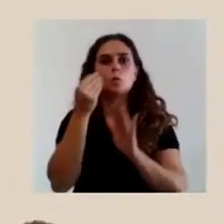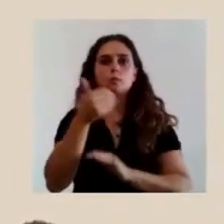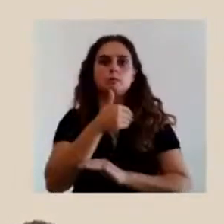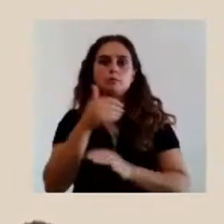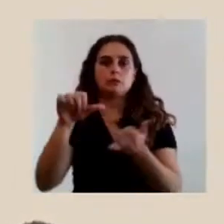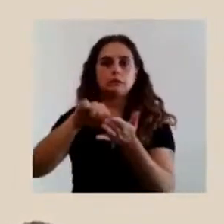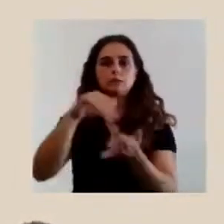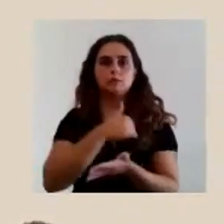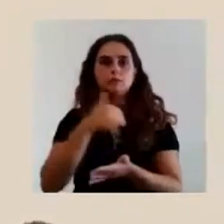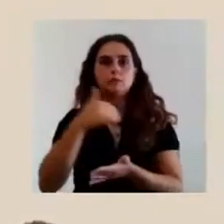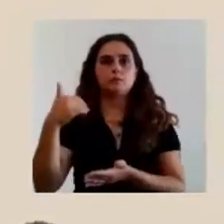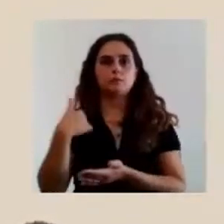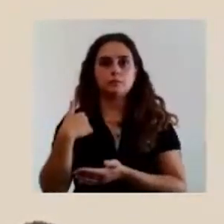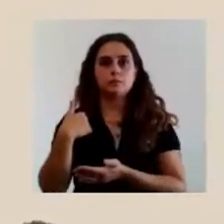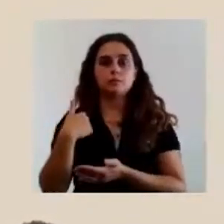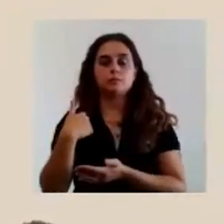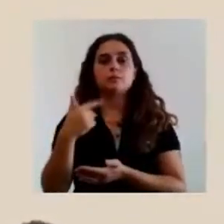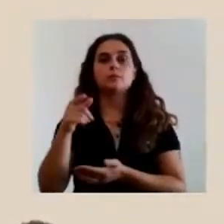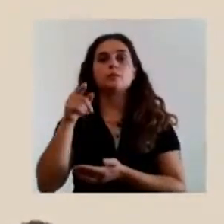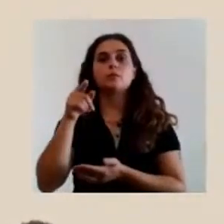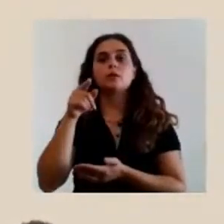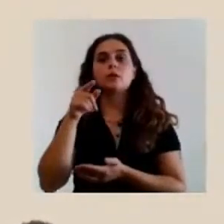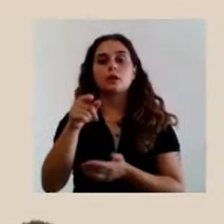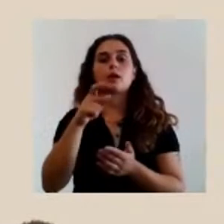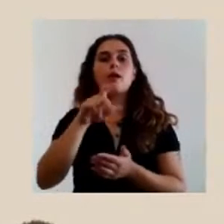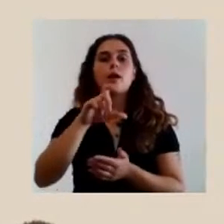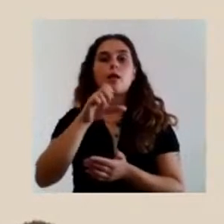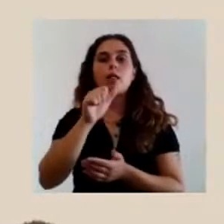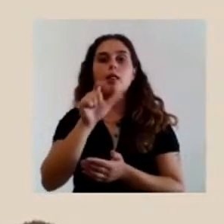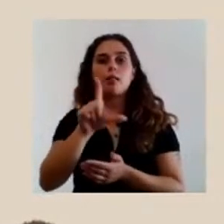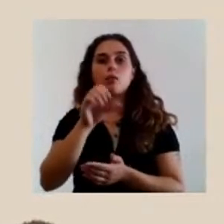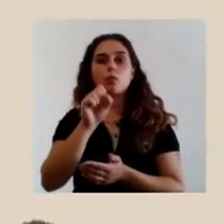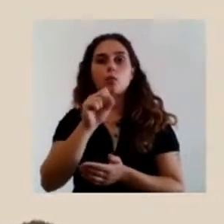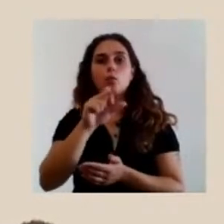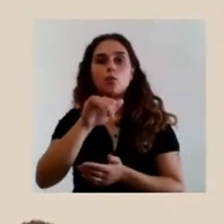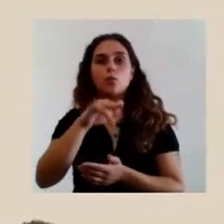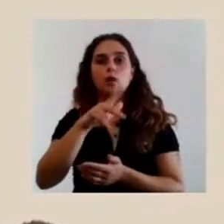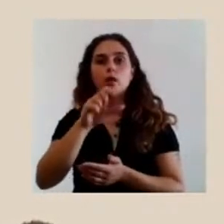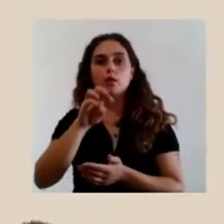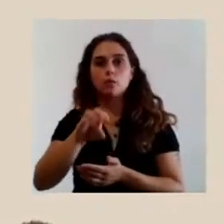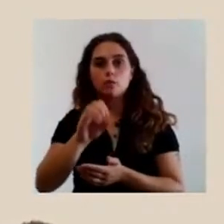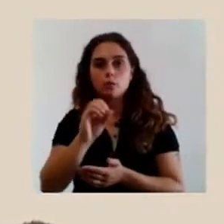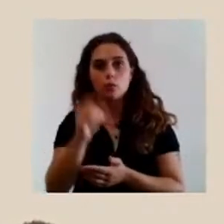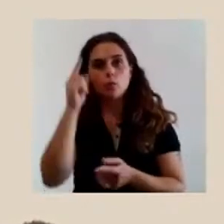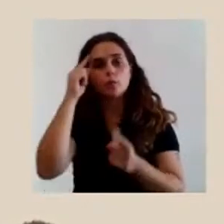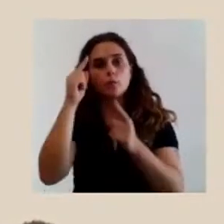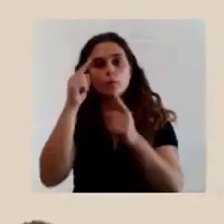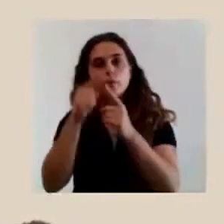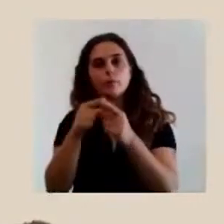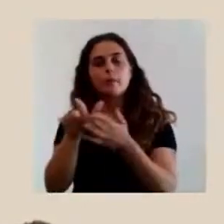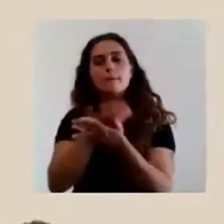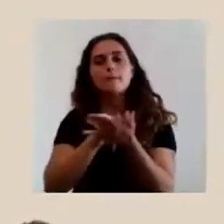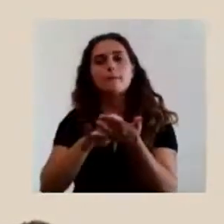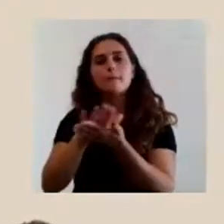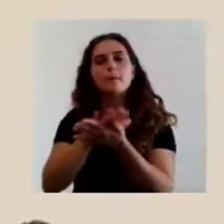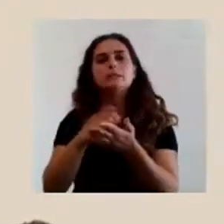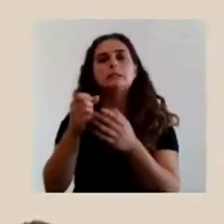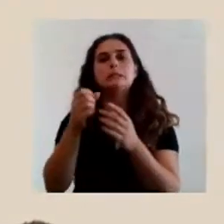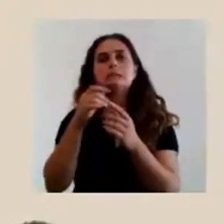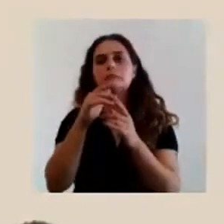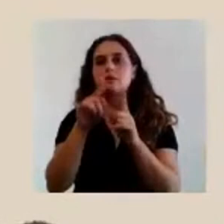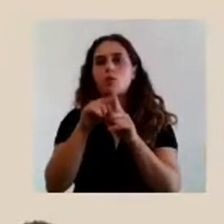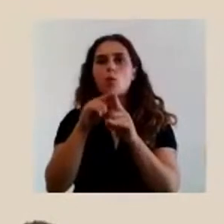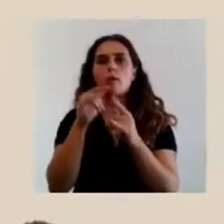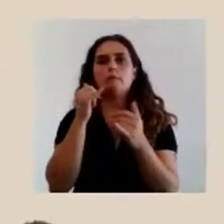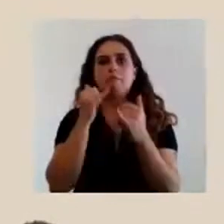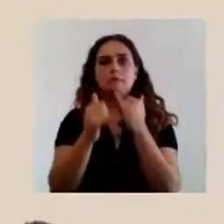center. The algorithm sought to assign select individuals to an intensive care program based on a risk score